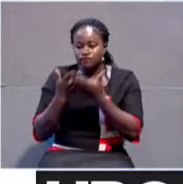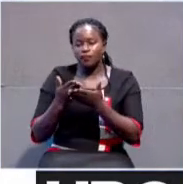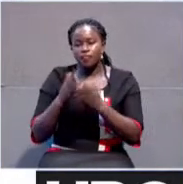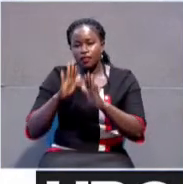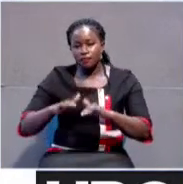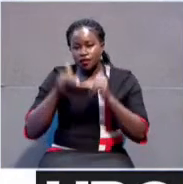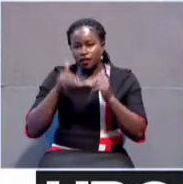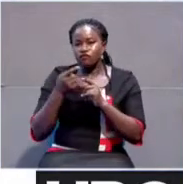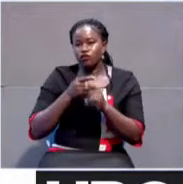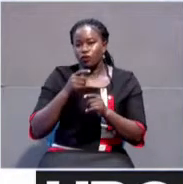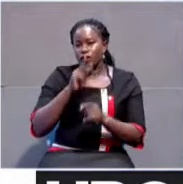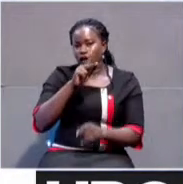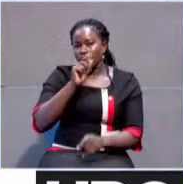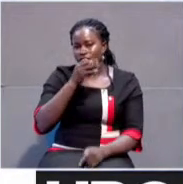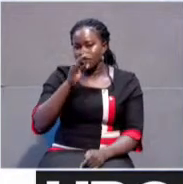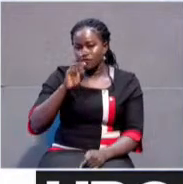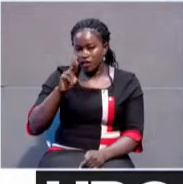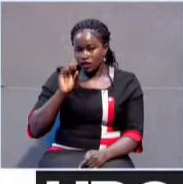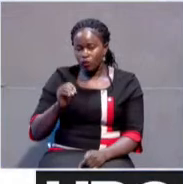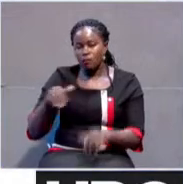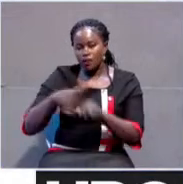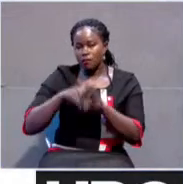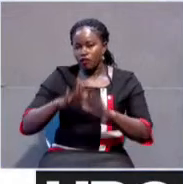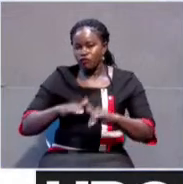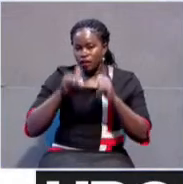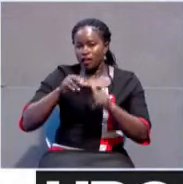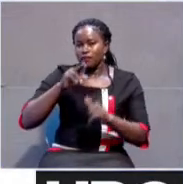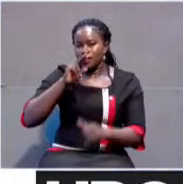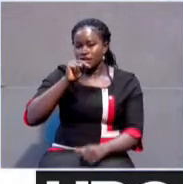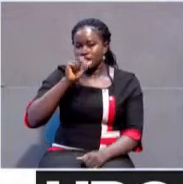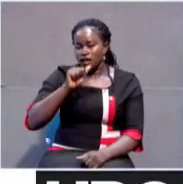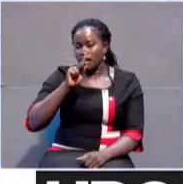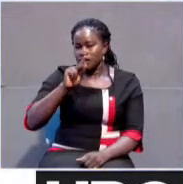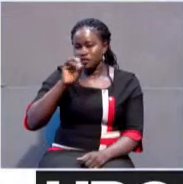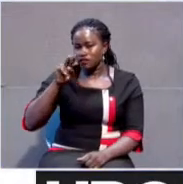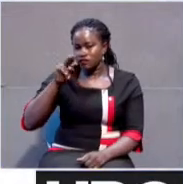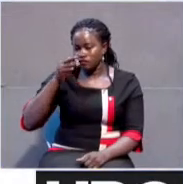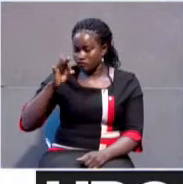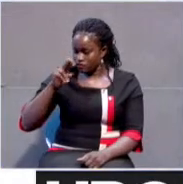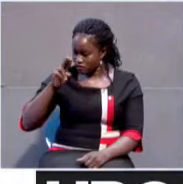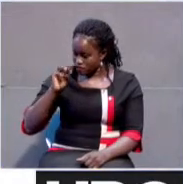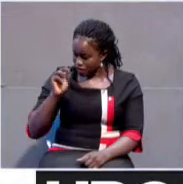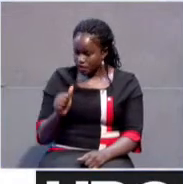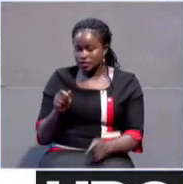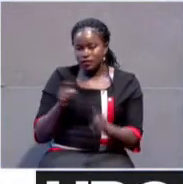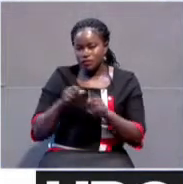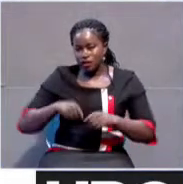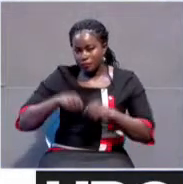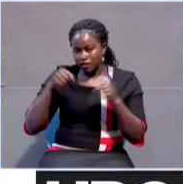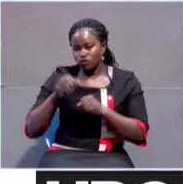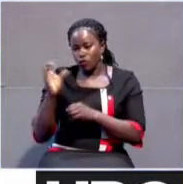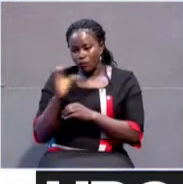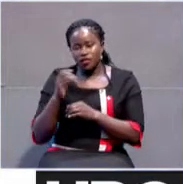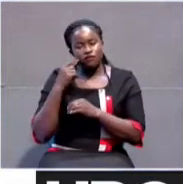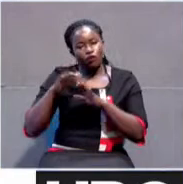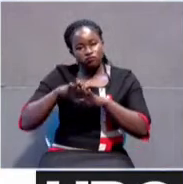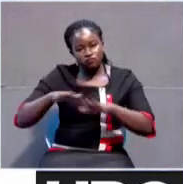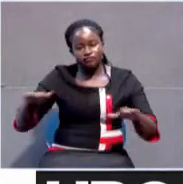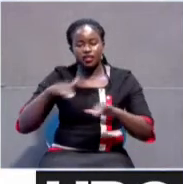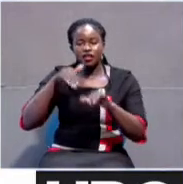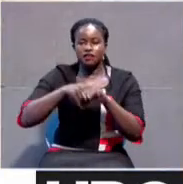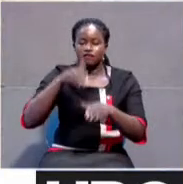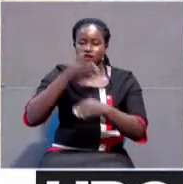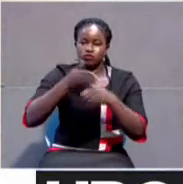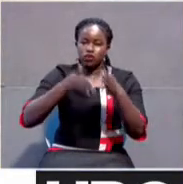by Sechitole Kokafero, MP Nachifuma County, also chairperson of the Committee on Physical Infrastructure. Let's take a